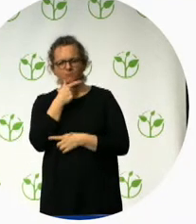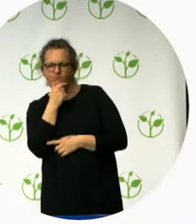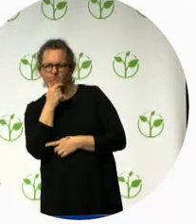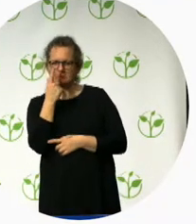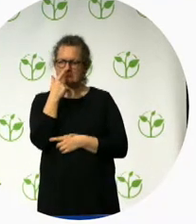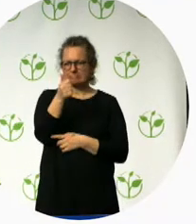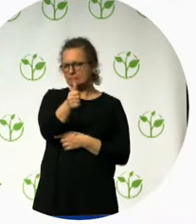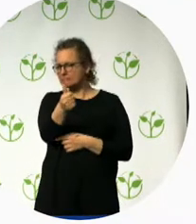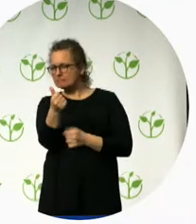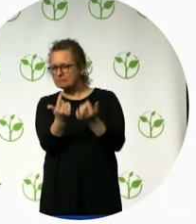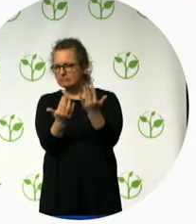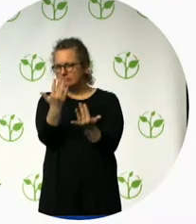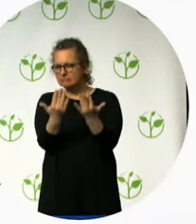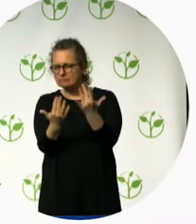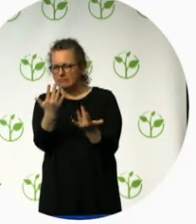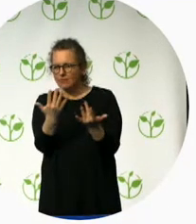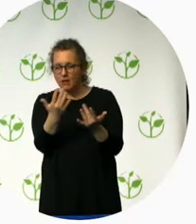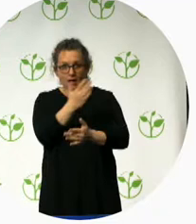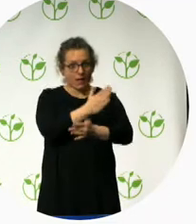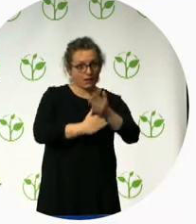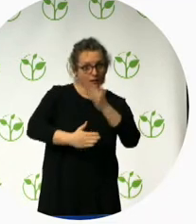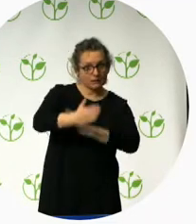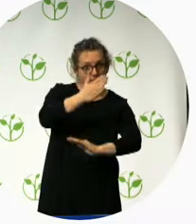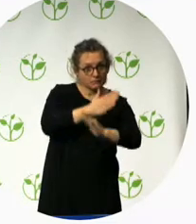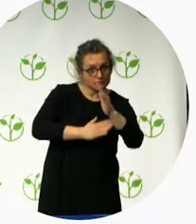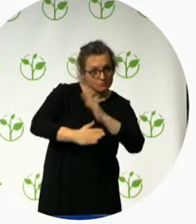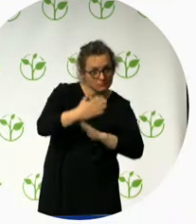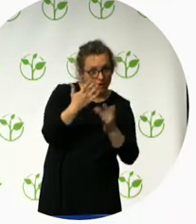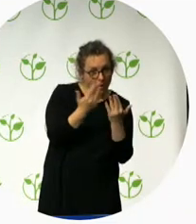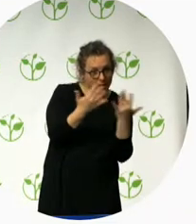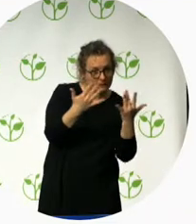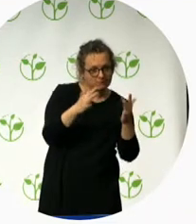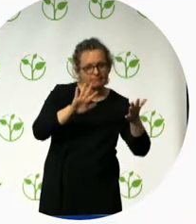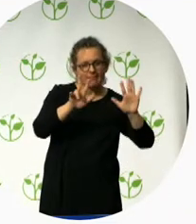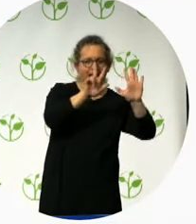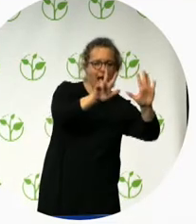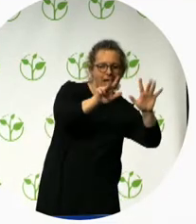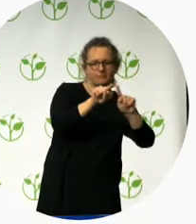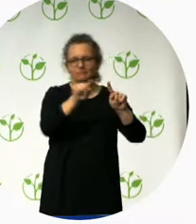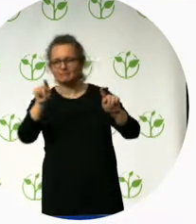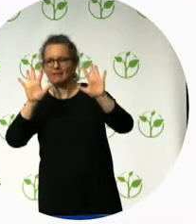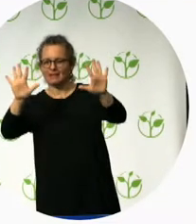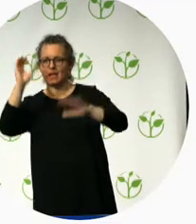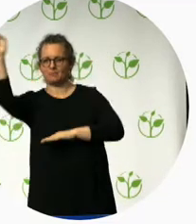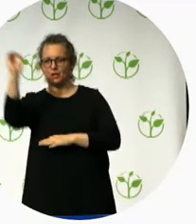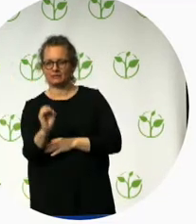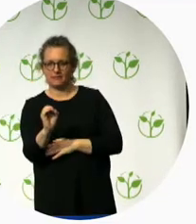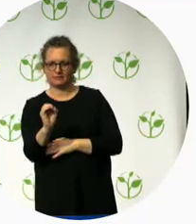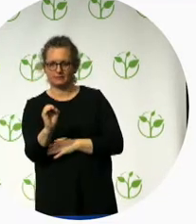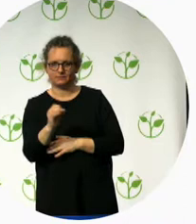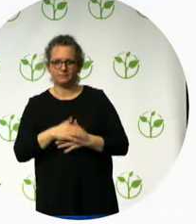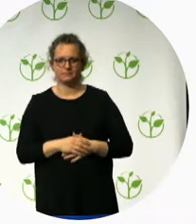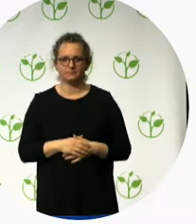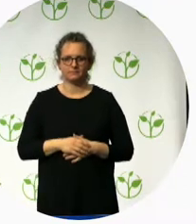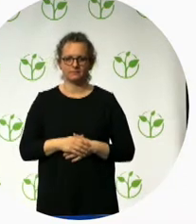disabilities. And about 9.2 of the people older than 60 years of